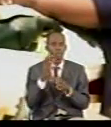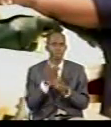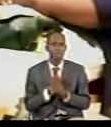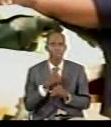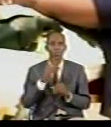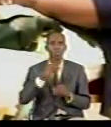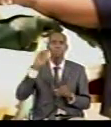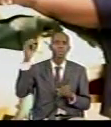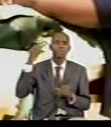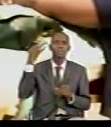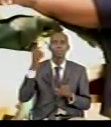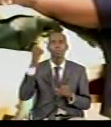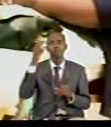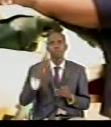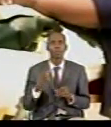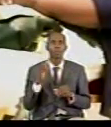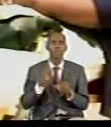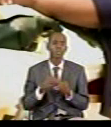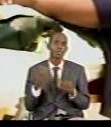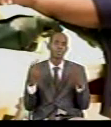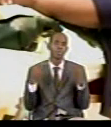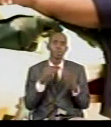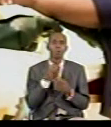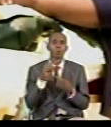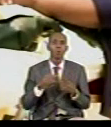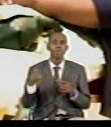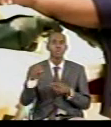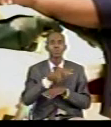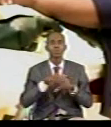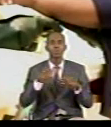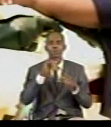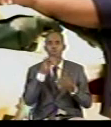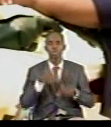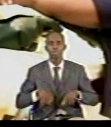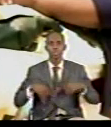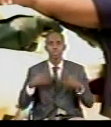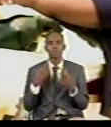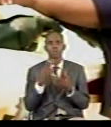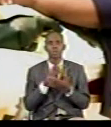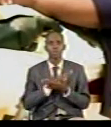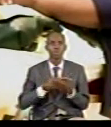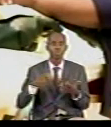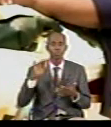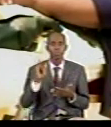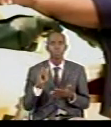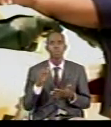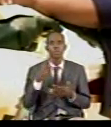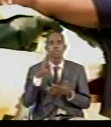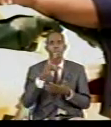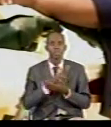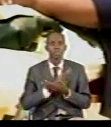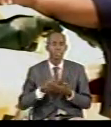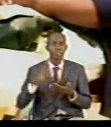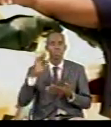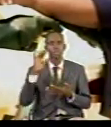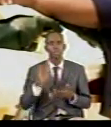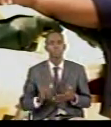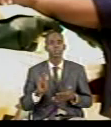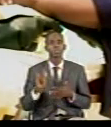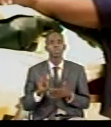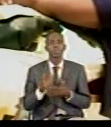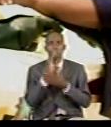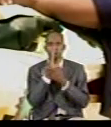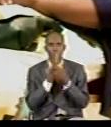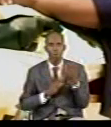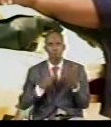in vain when you do not live righteously and godly and soberly in